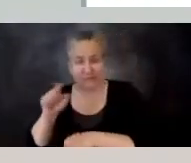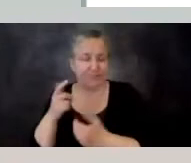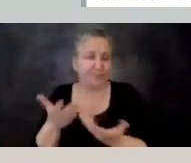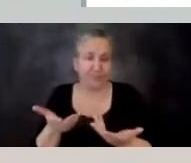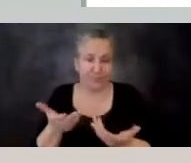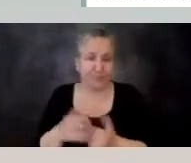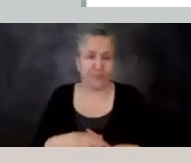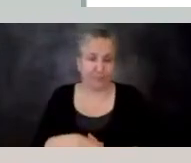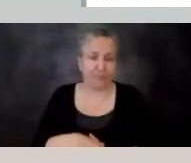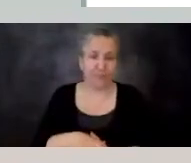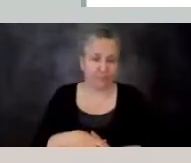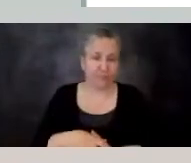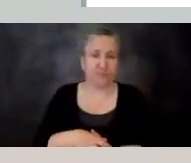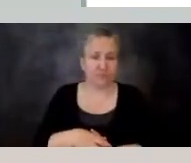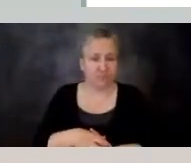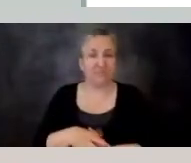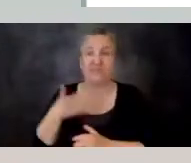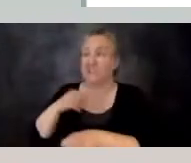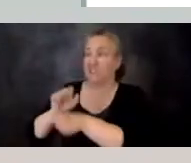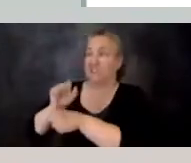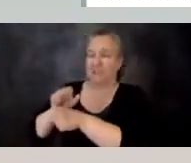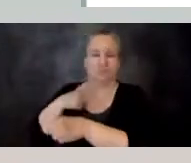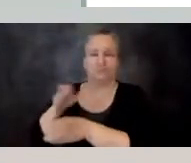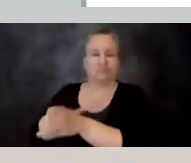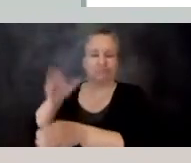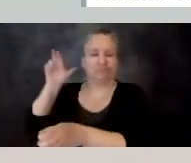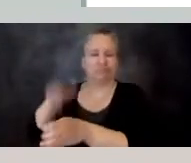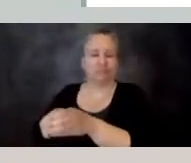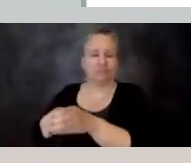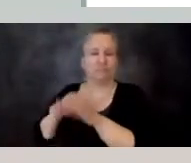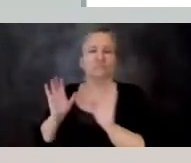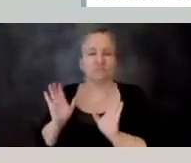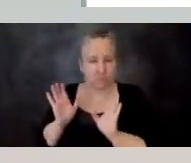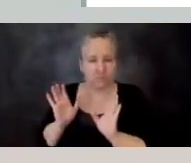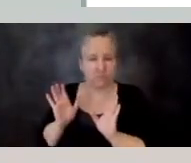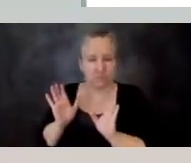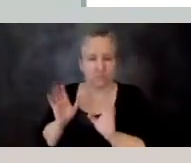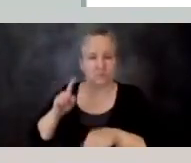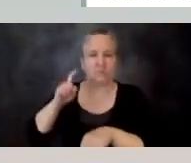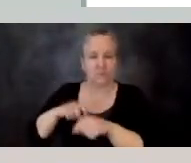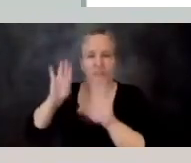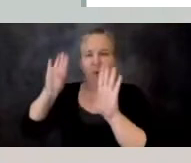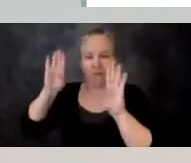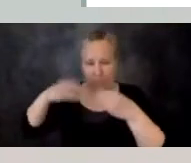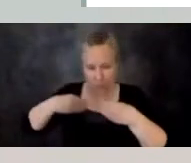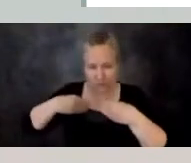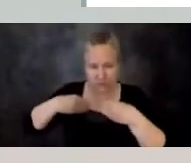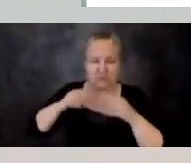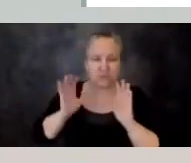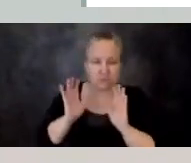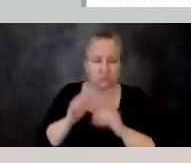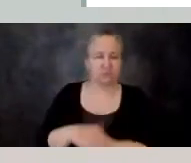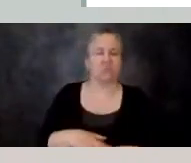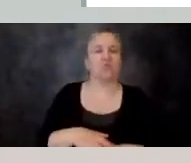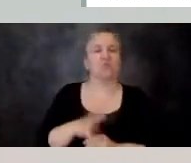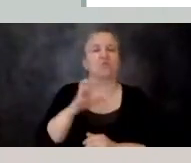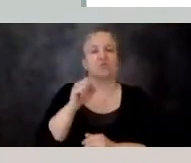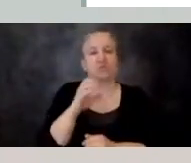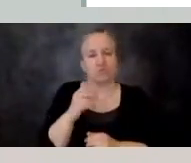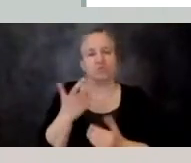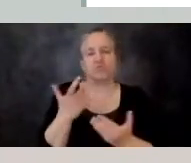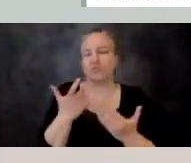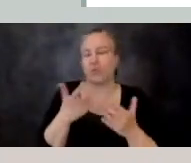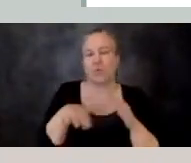I resigned from my job. I was like, okay, so it's just time to focus on me. So I